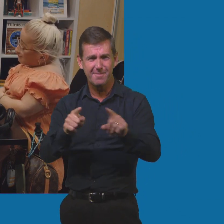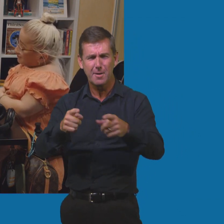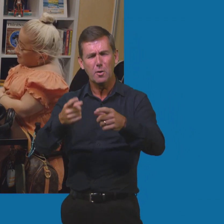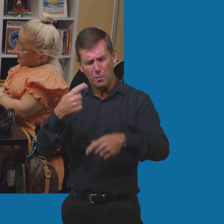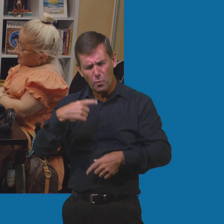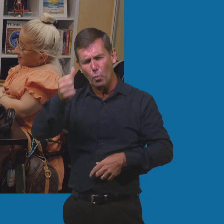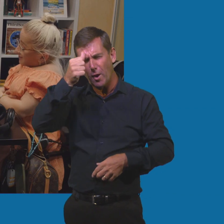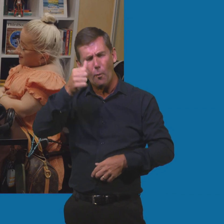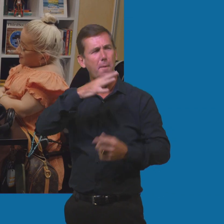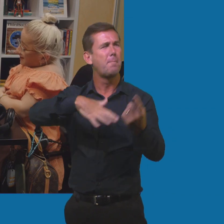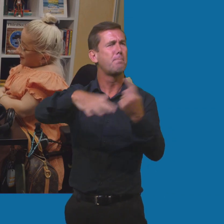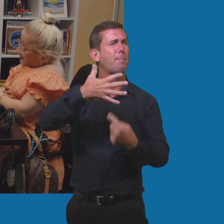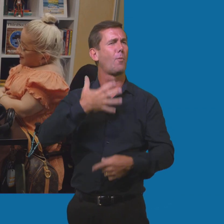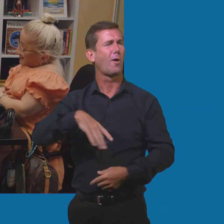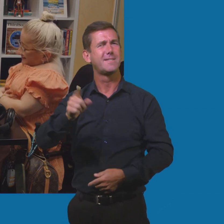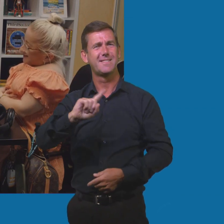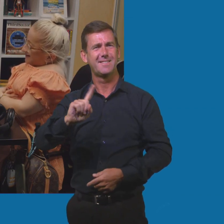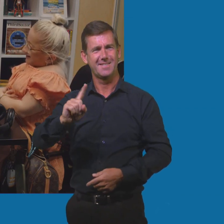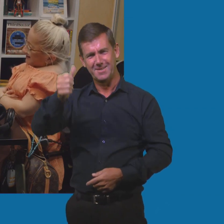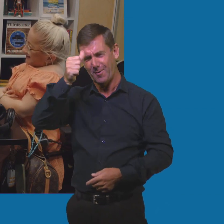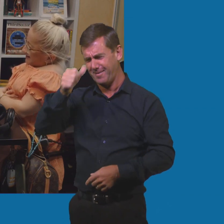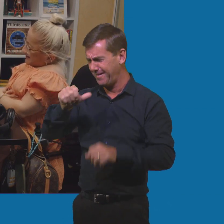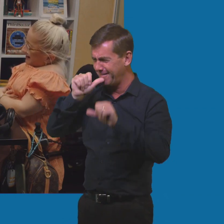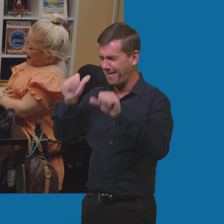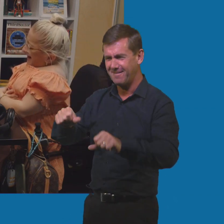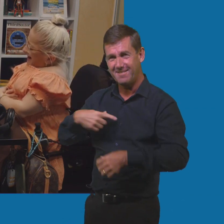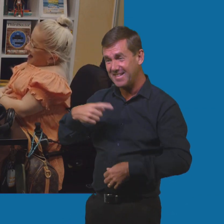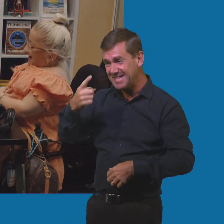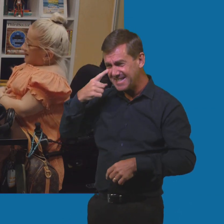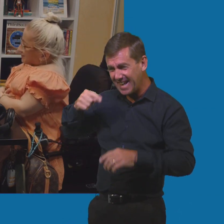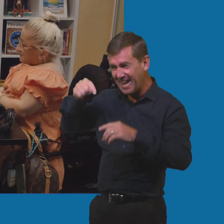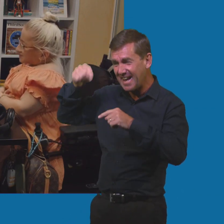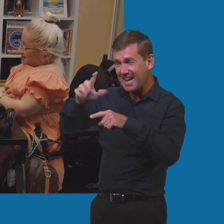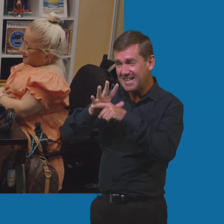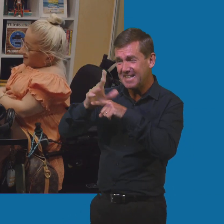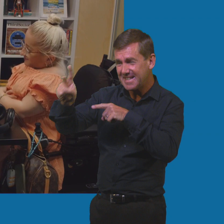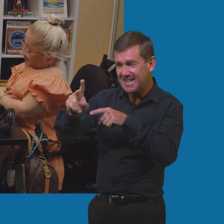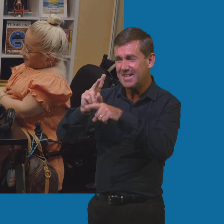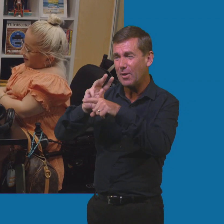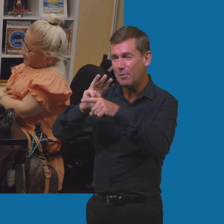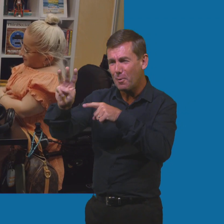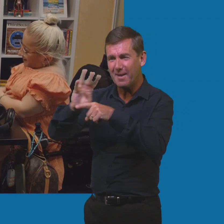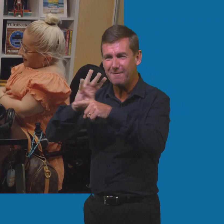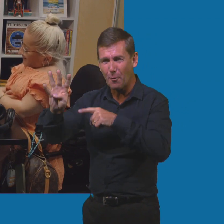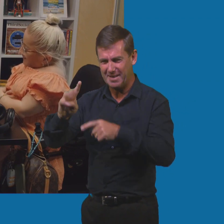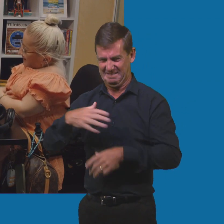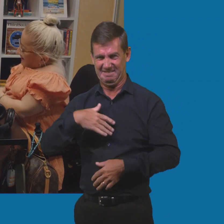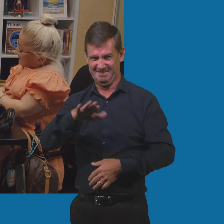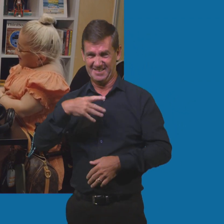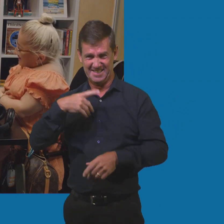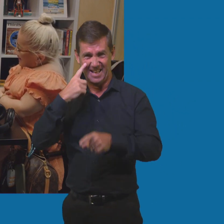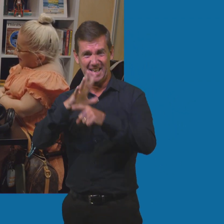people want. I love it. I think that's what it is. I love it. I want to see how long we can keep this going for. I think we've jinxed ourselves now, though, haven't we?